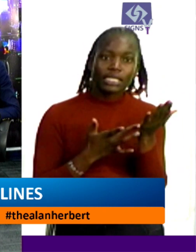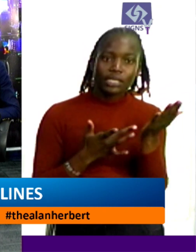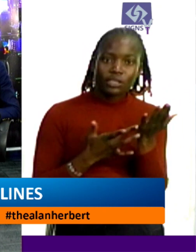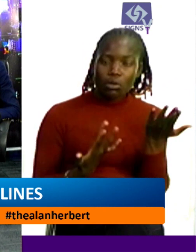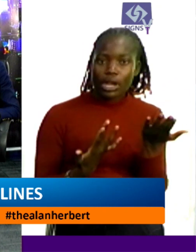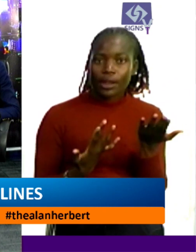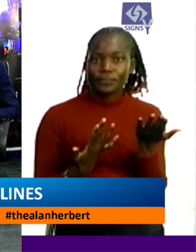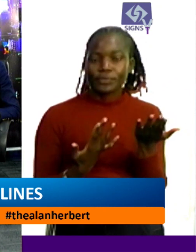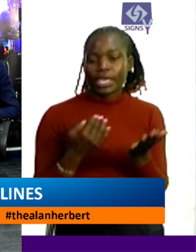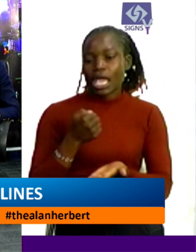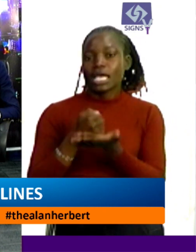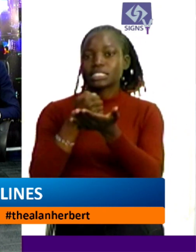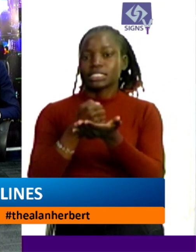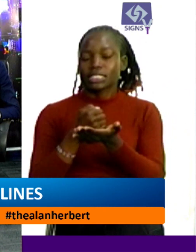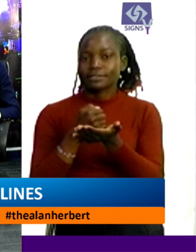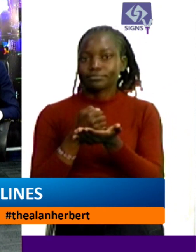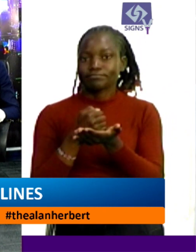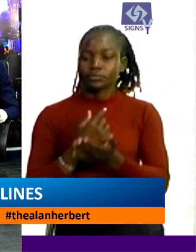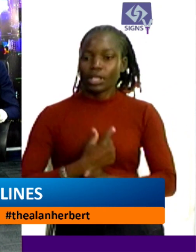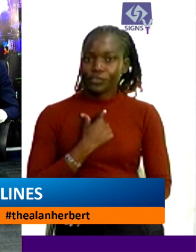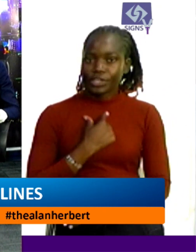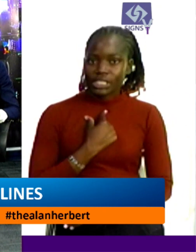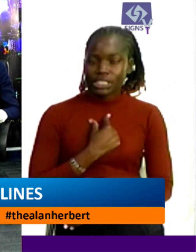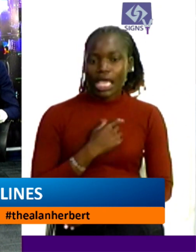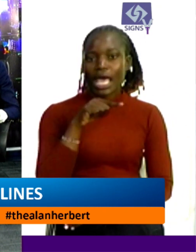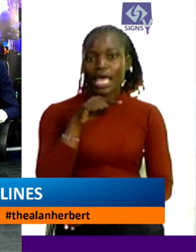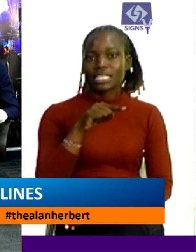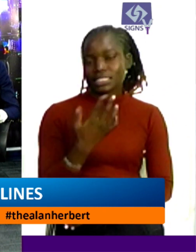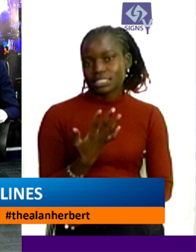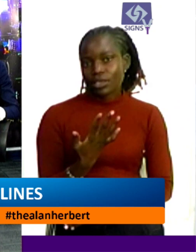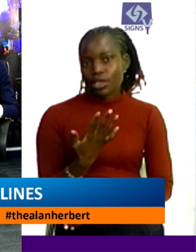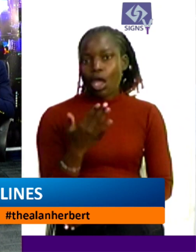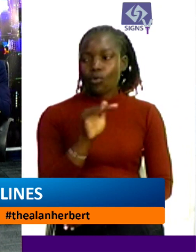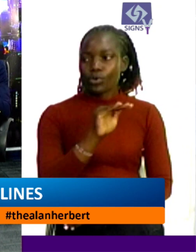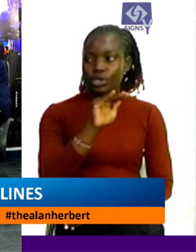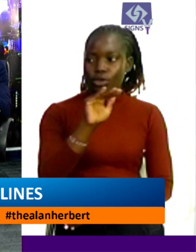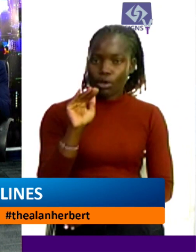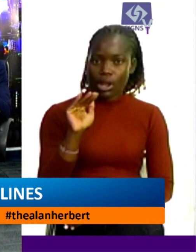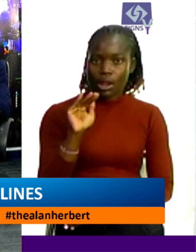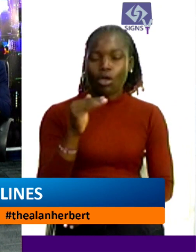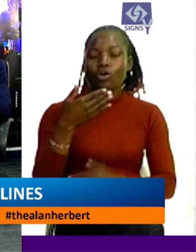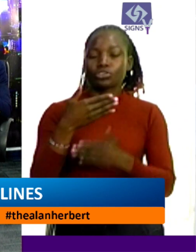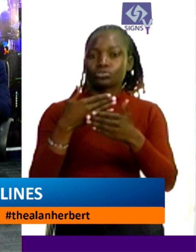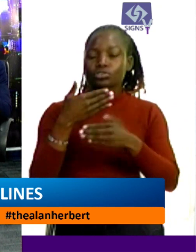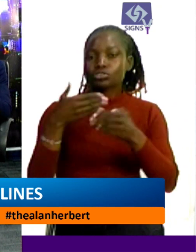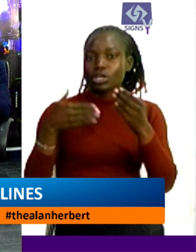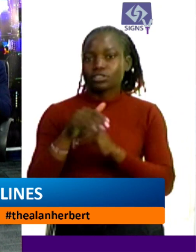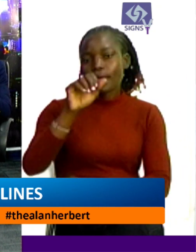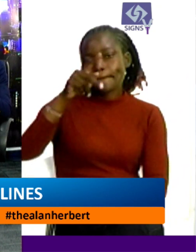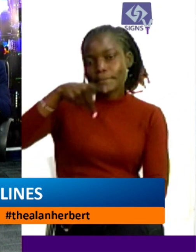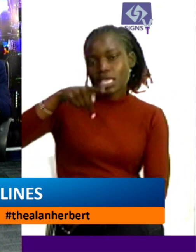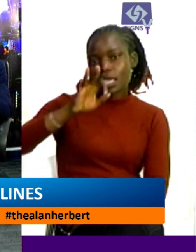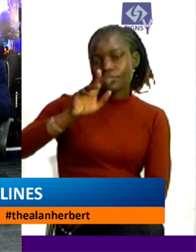assistant visit. Yeah. And this is what we call outbound structure of the PFP